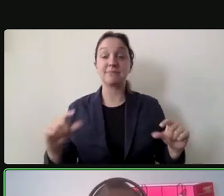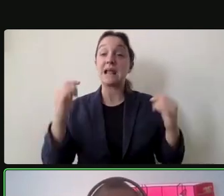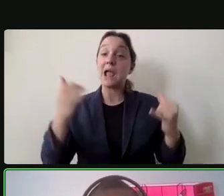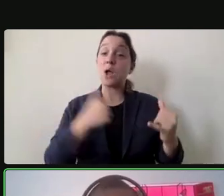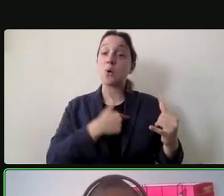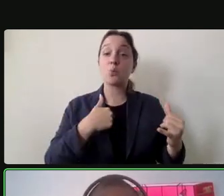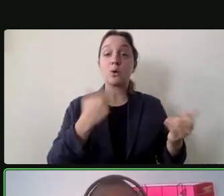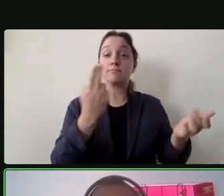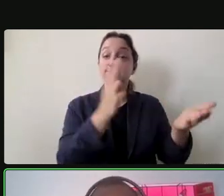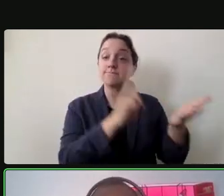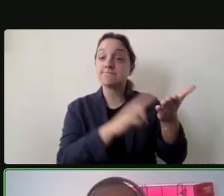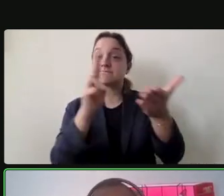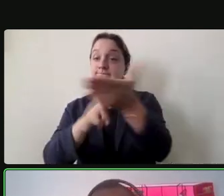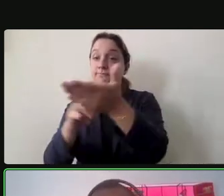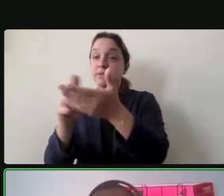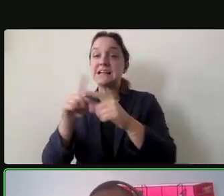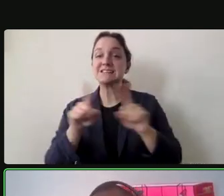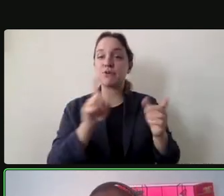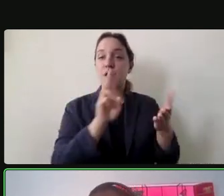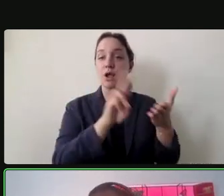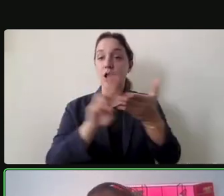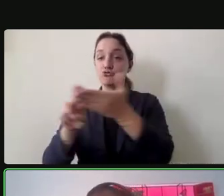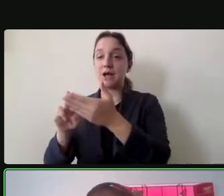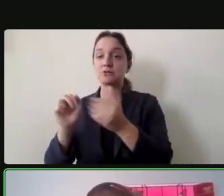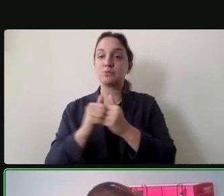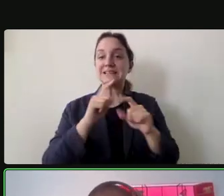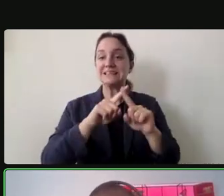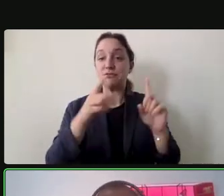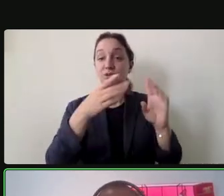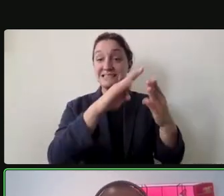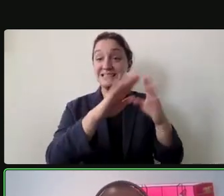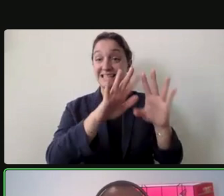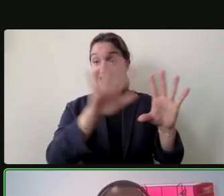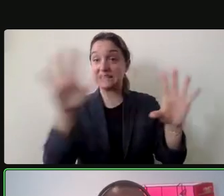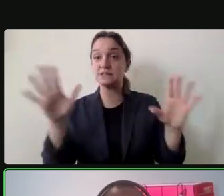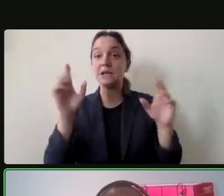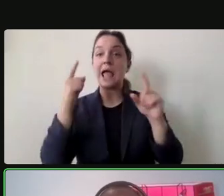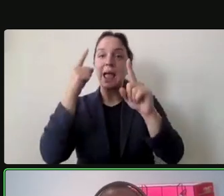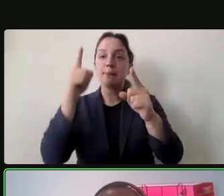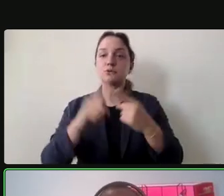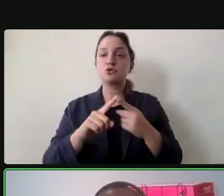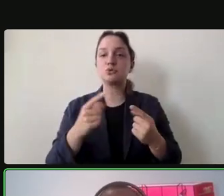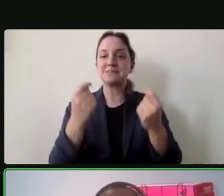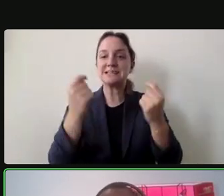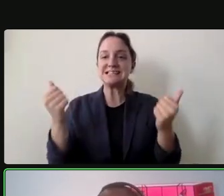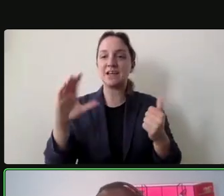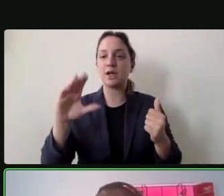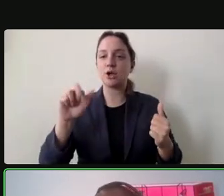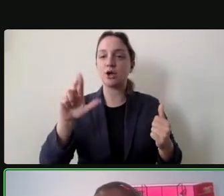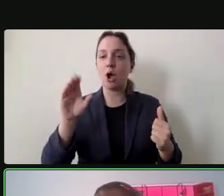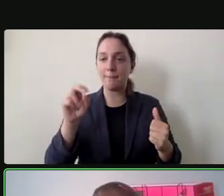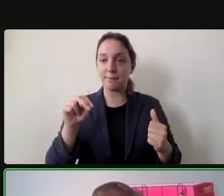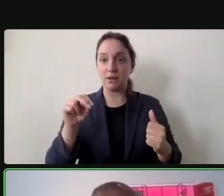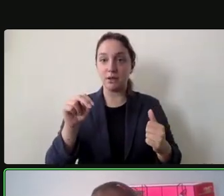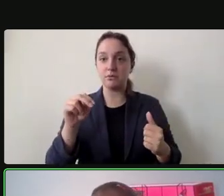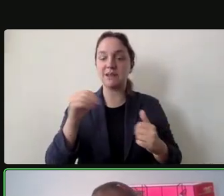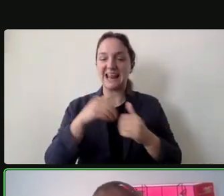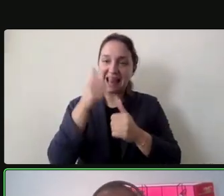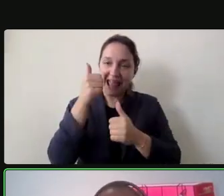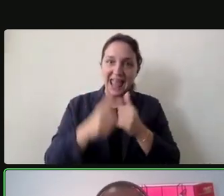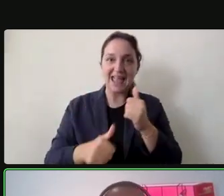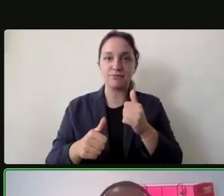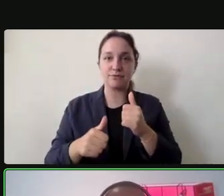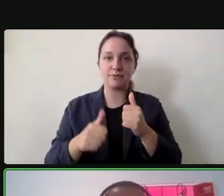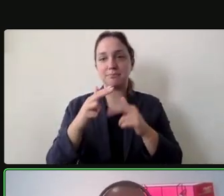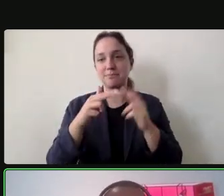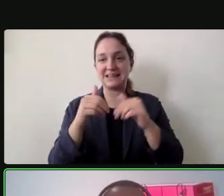across America to decarbonize every single building in the city. The